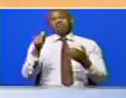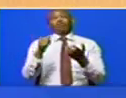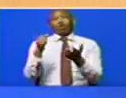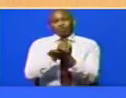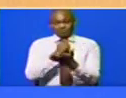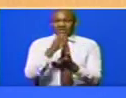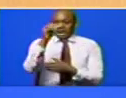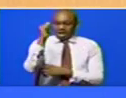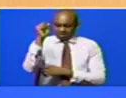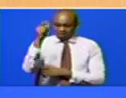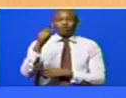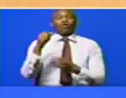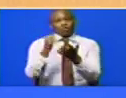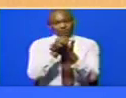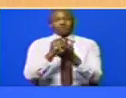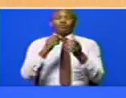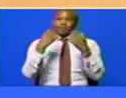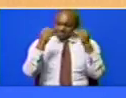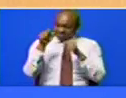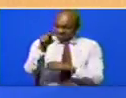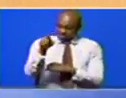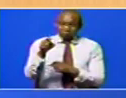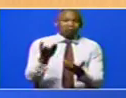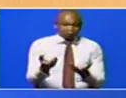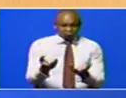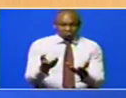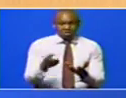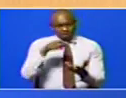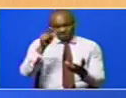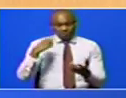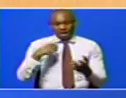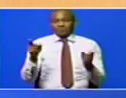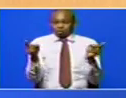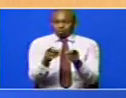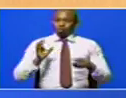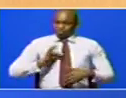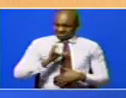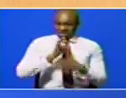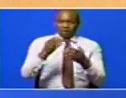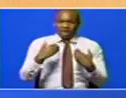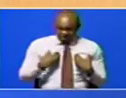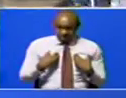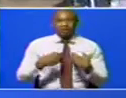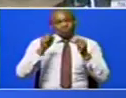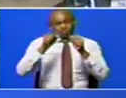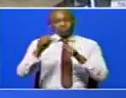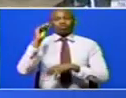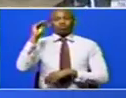Act will constitute an ad hoc arrangement to enable the swearing